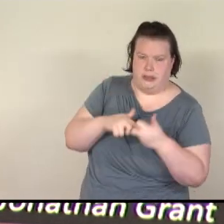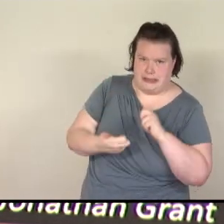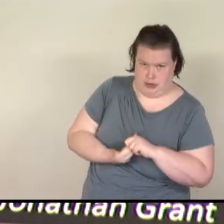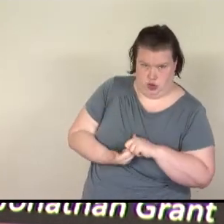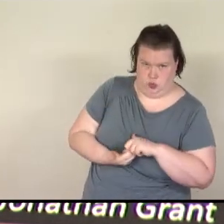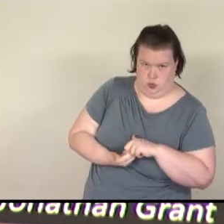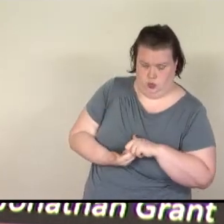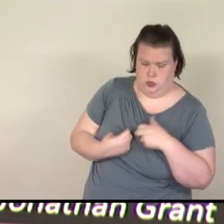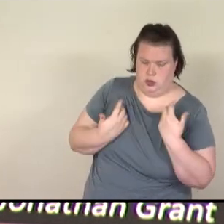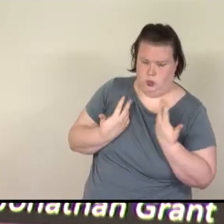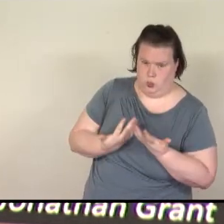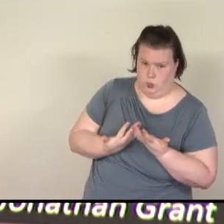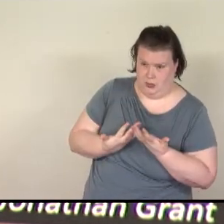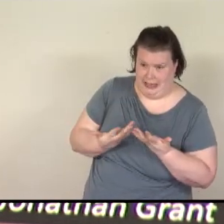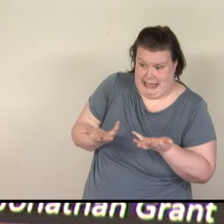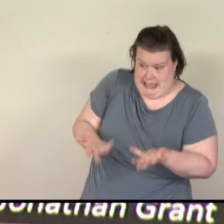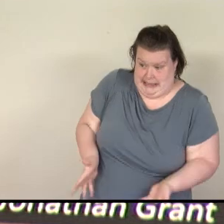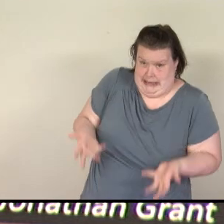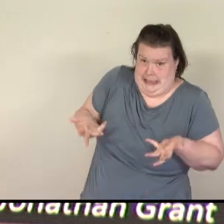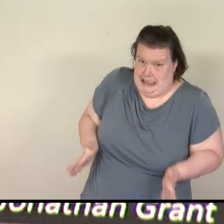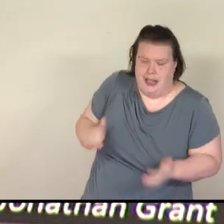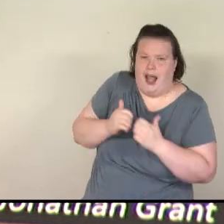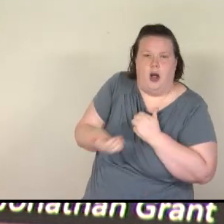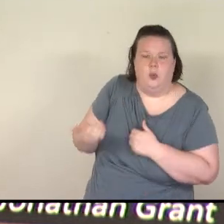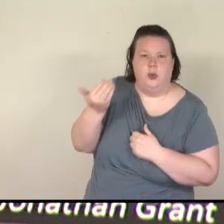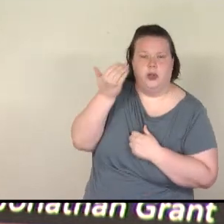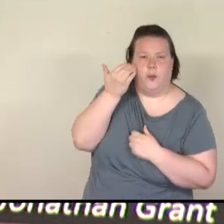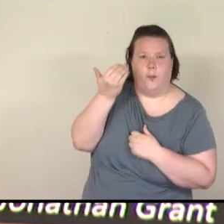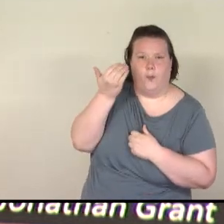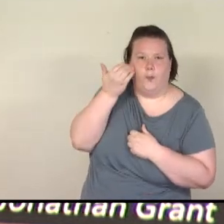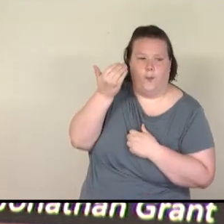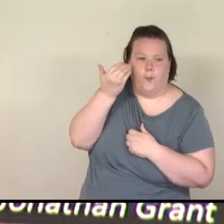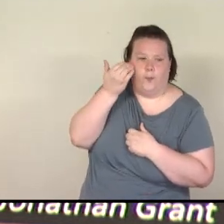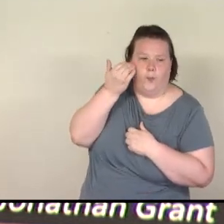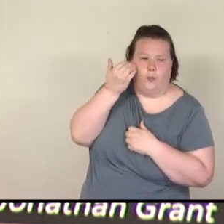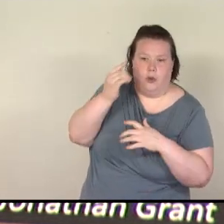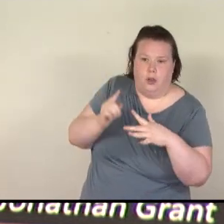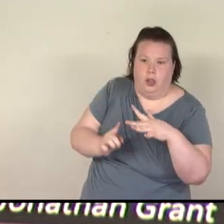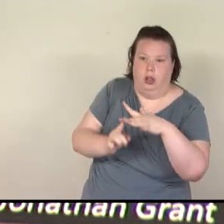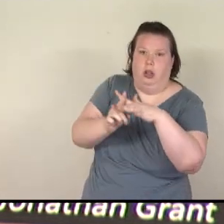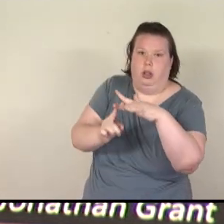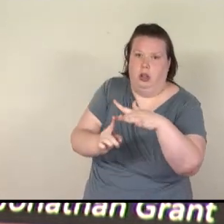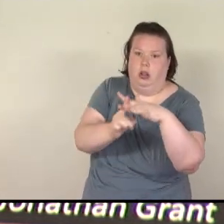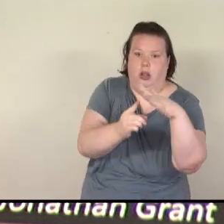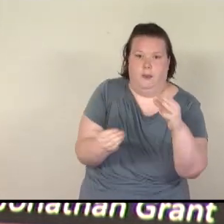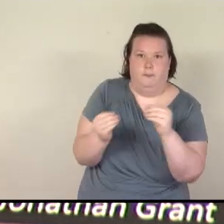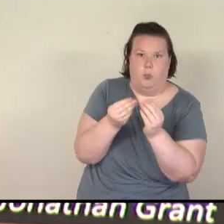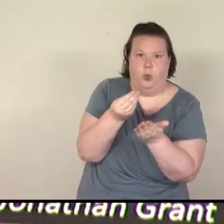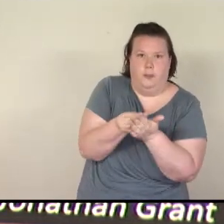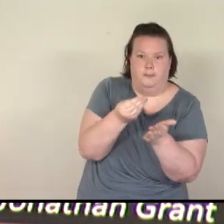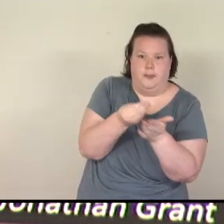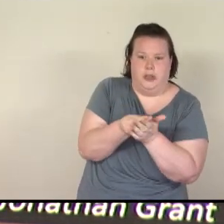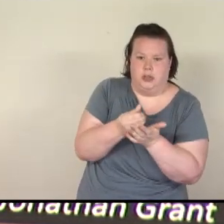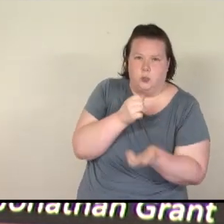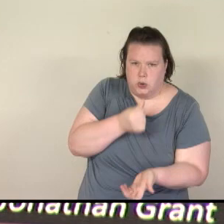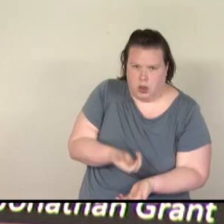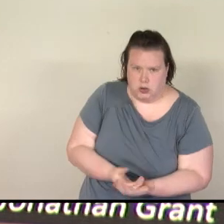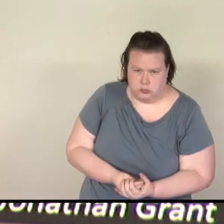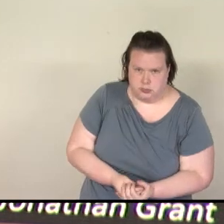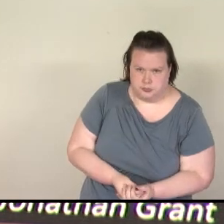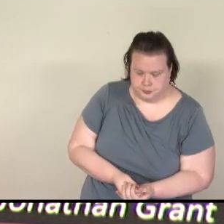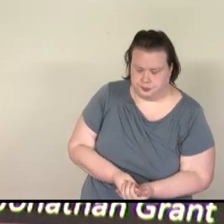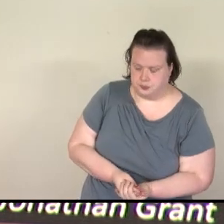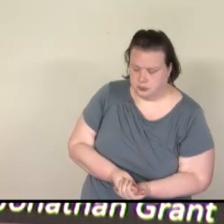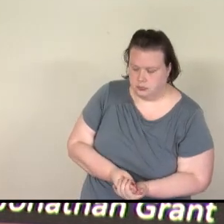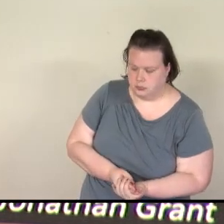I'm just wondering, is this it? Or how do we know that there won't be other things to come up? I know we're